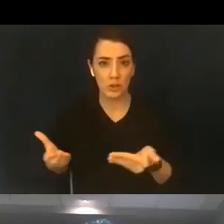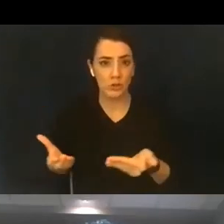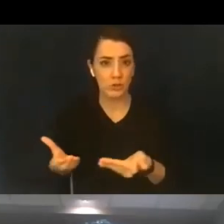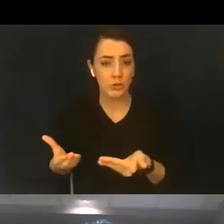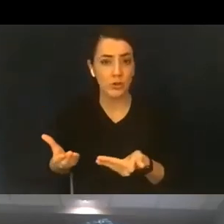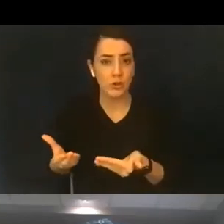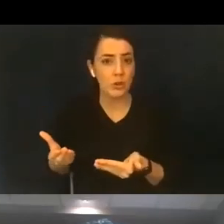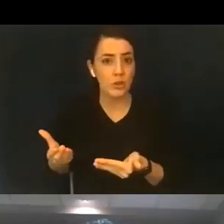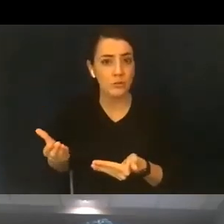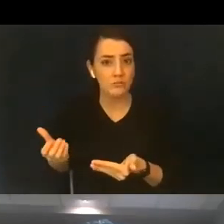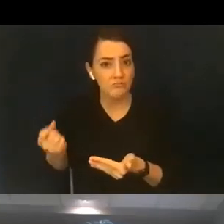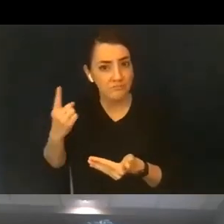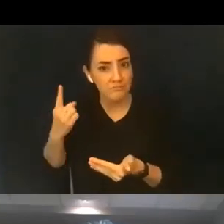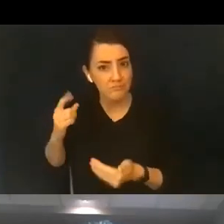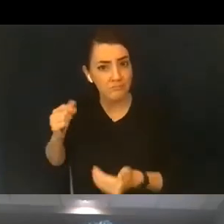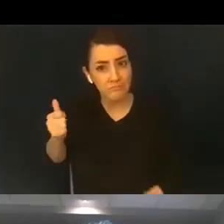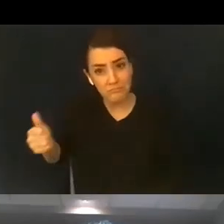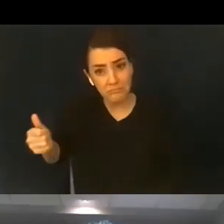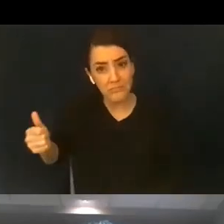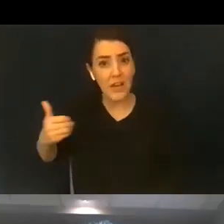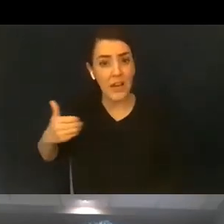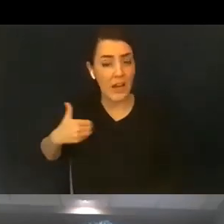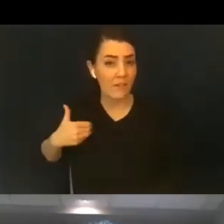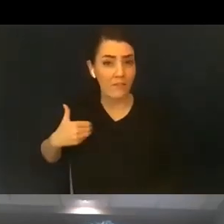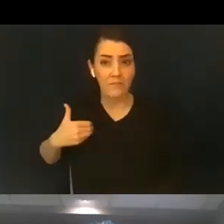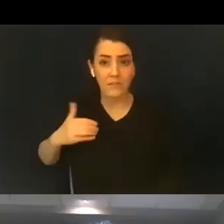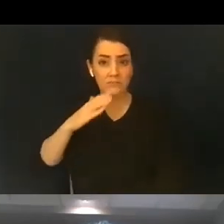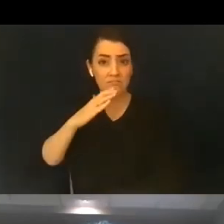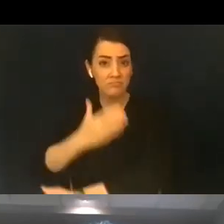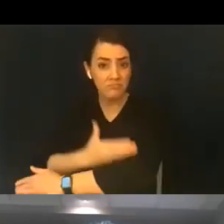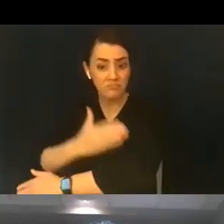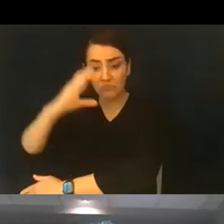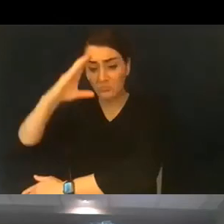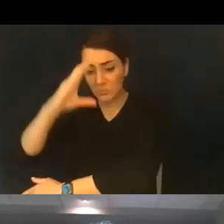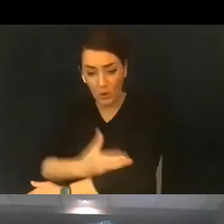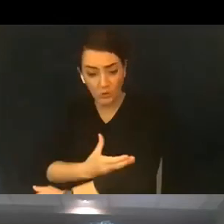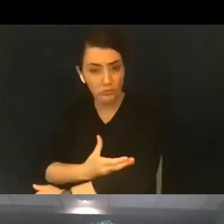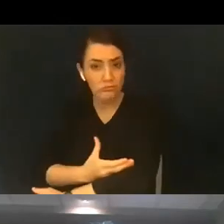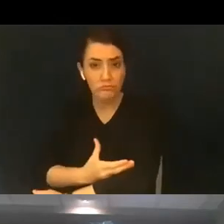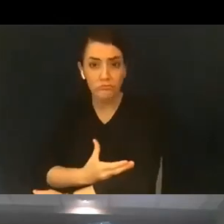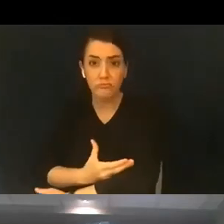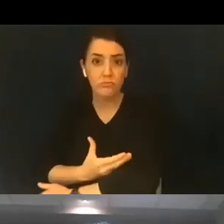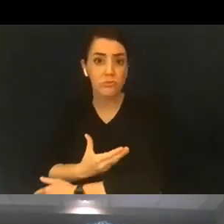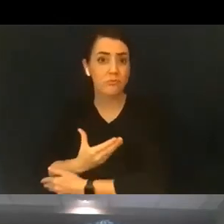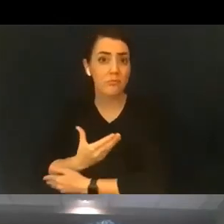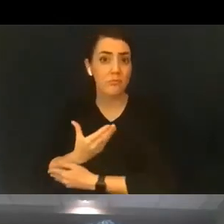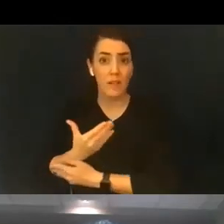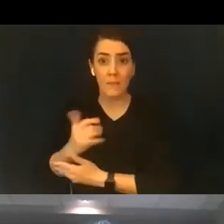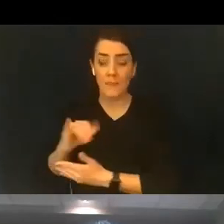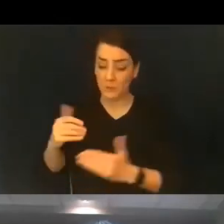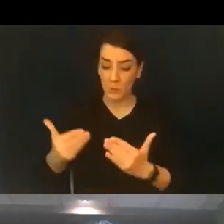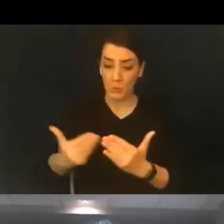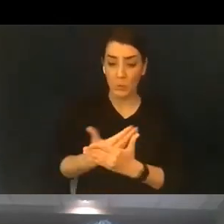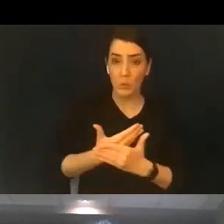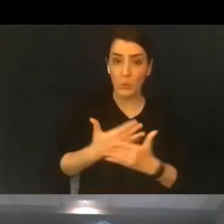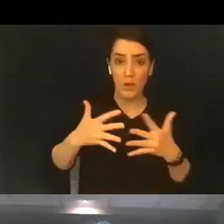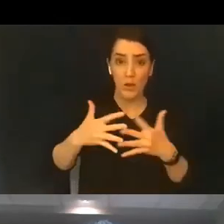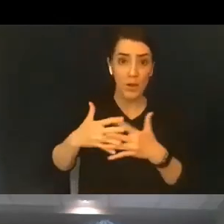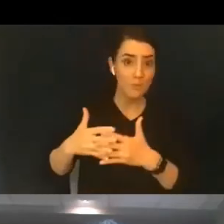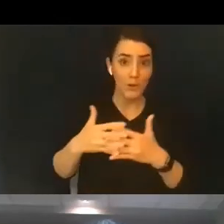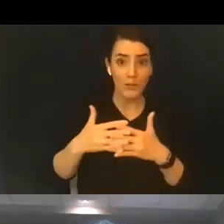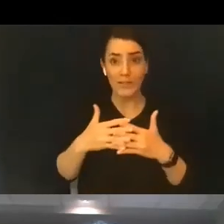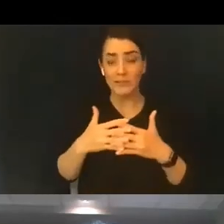them, because they're engineers. Some of them are nurses and doctors, people in IT